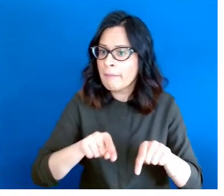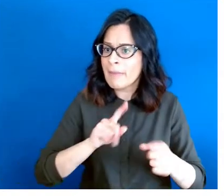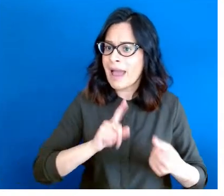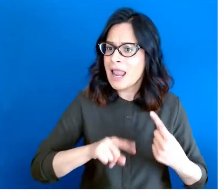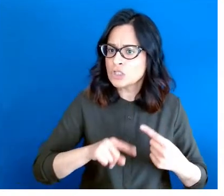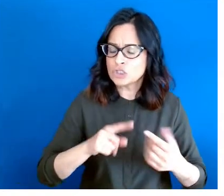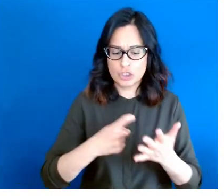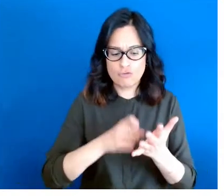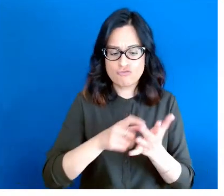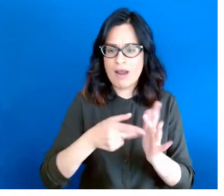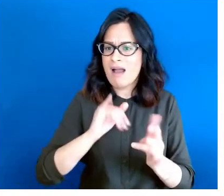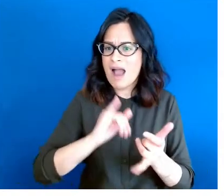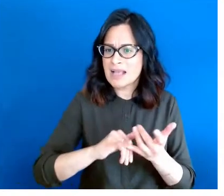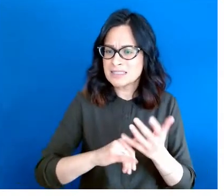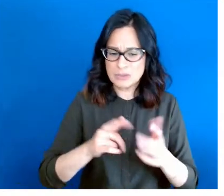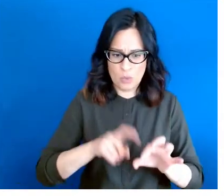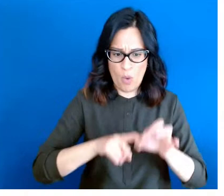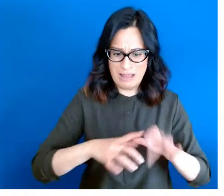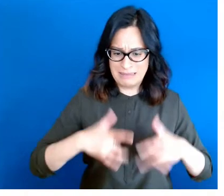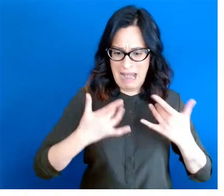people with allergic rhinitis